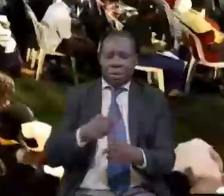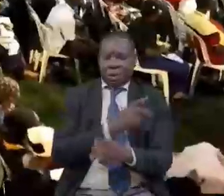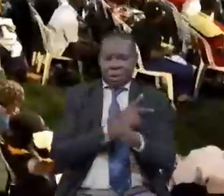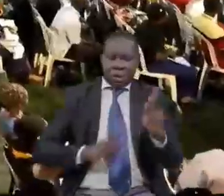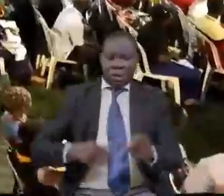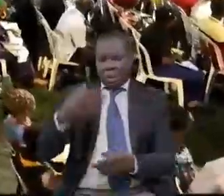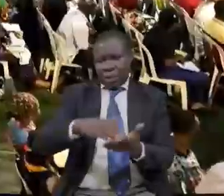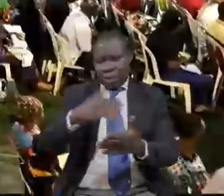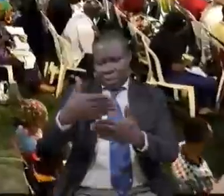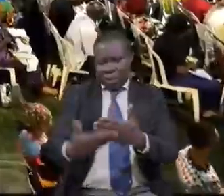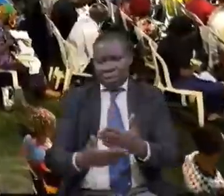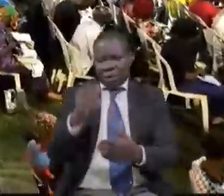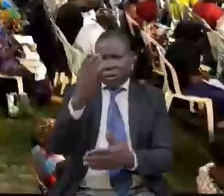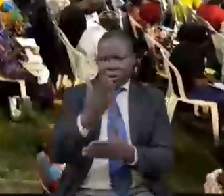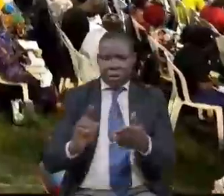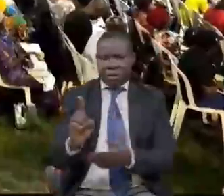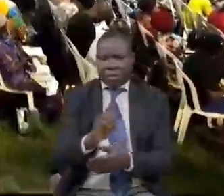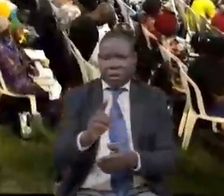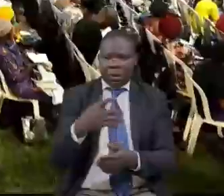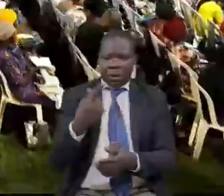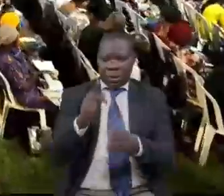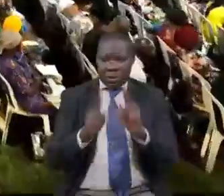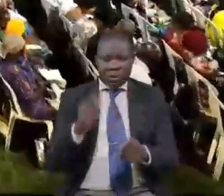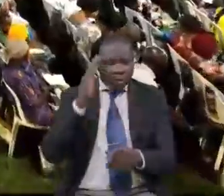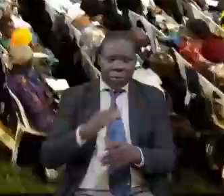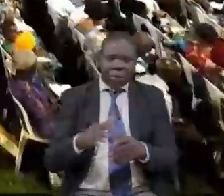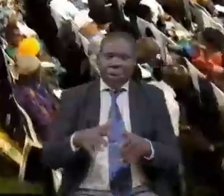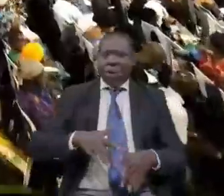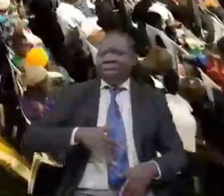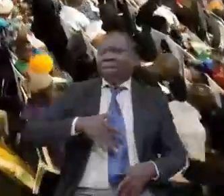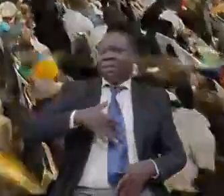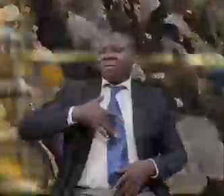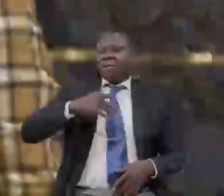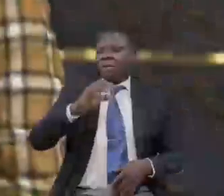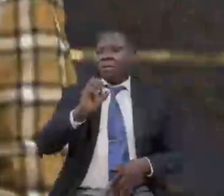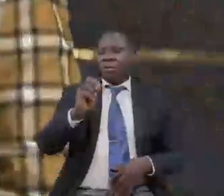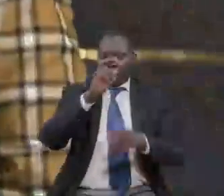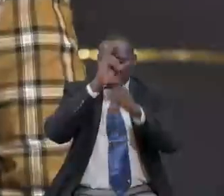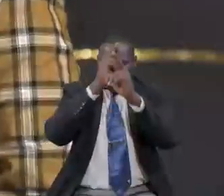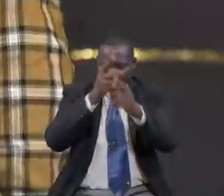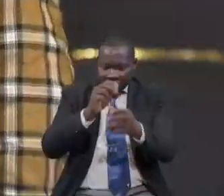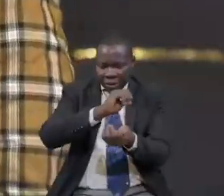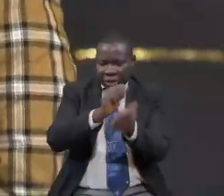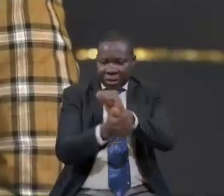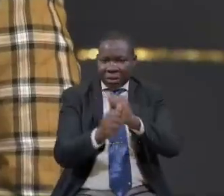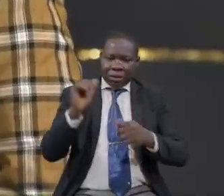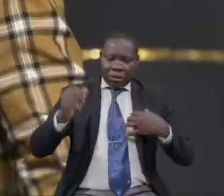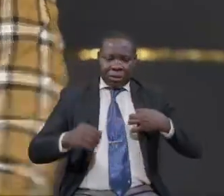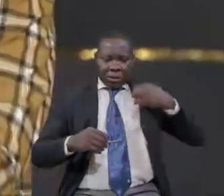the person will feel so honored, he will change his clothes, changes